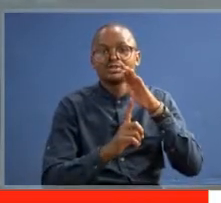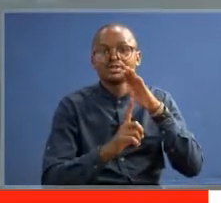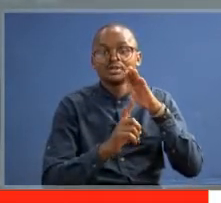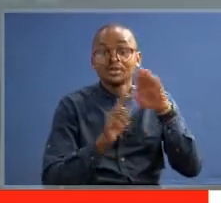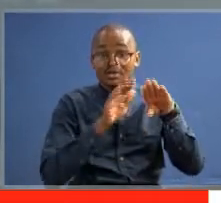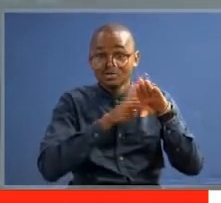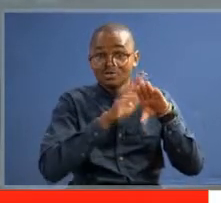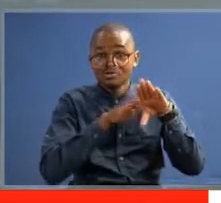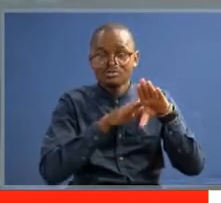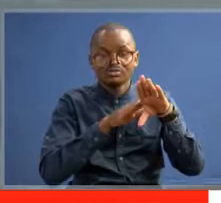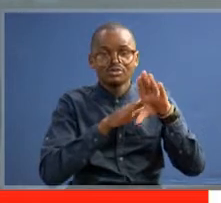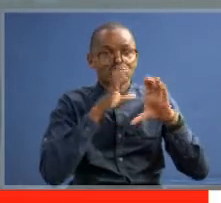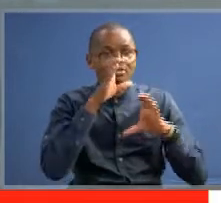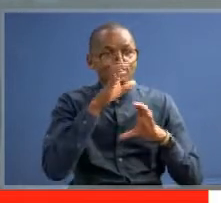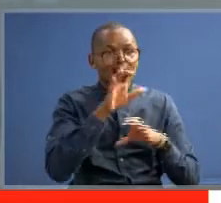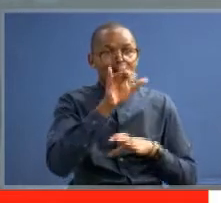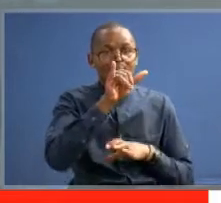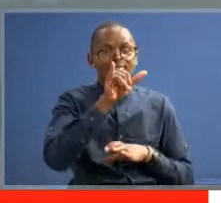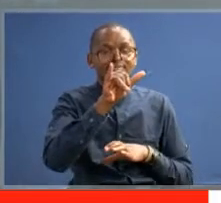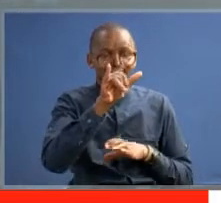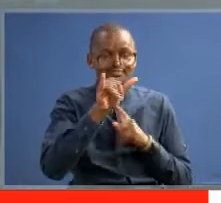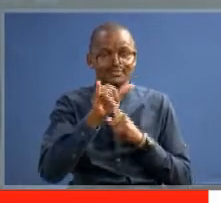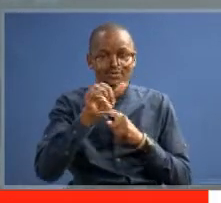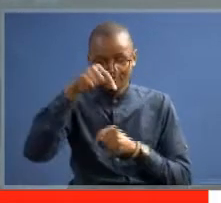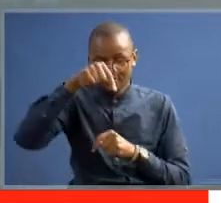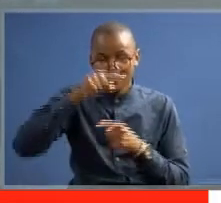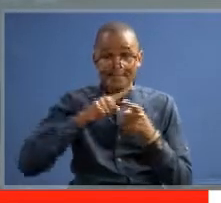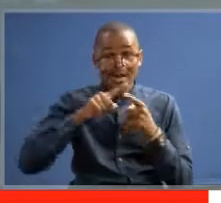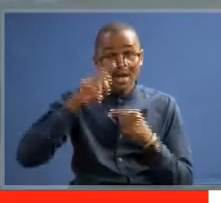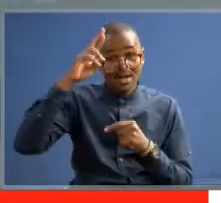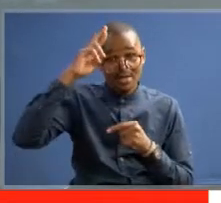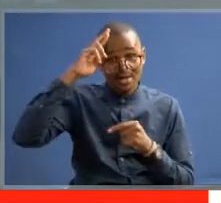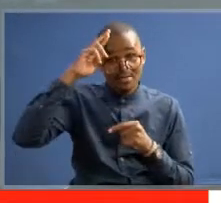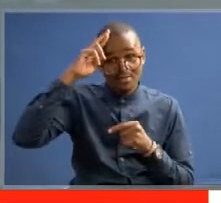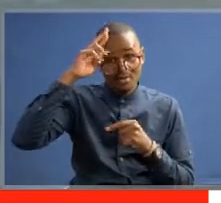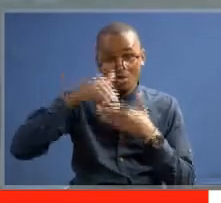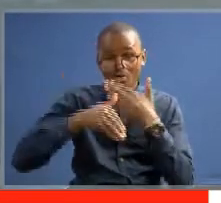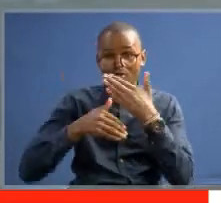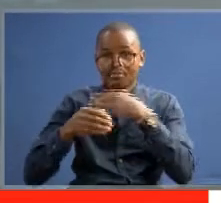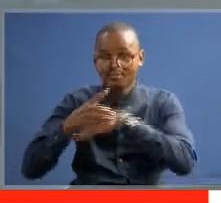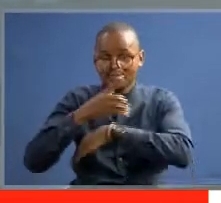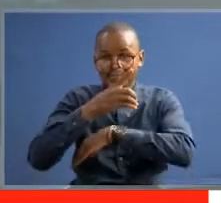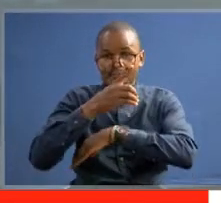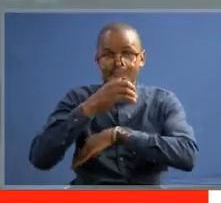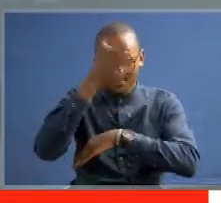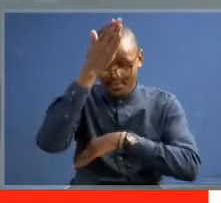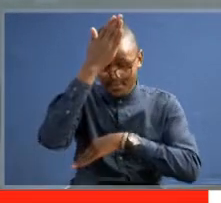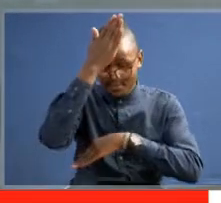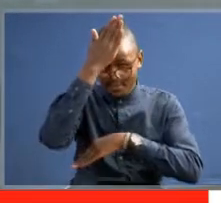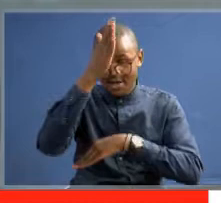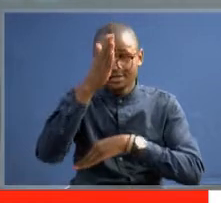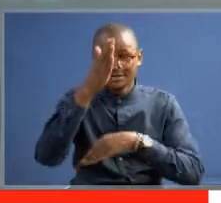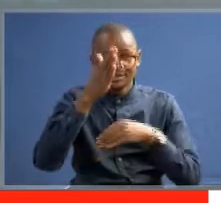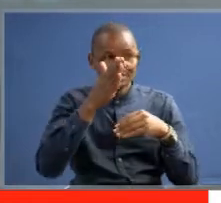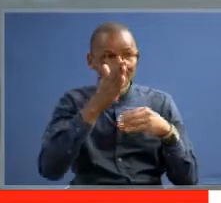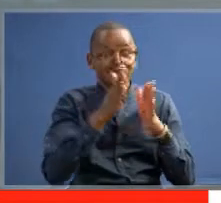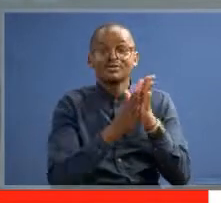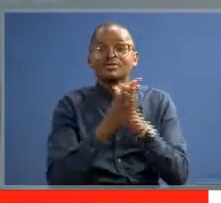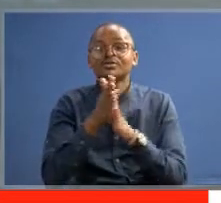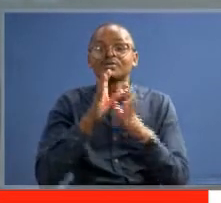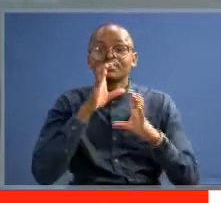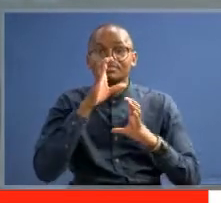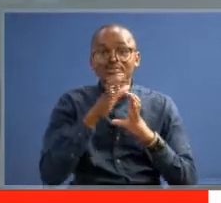interesting conversation about the Sports Act for today, but remember, every Monday we make sure that we serve you with interesting